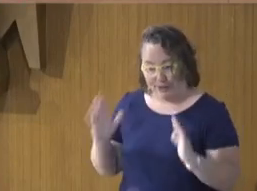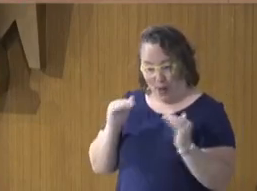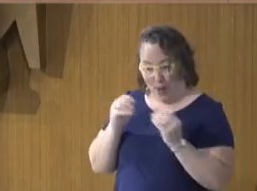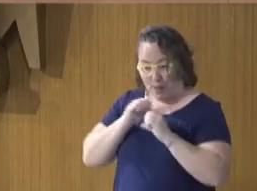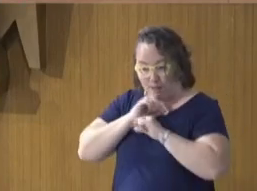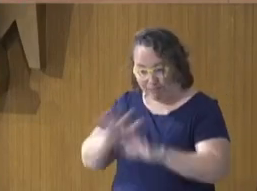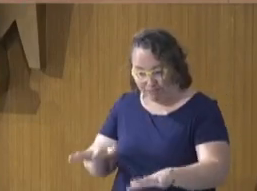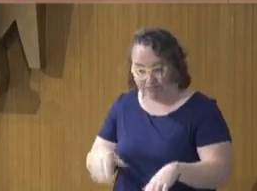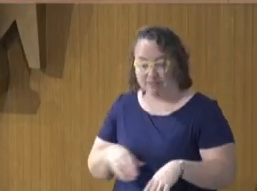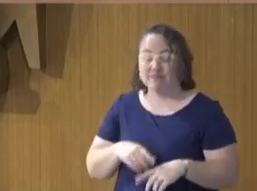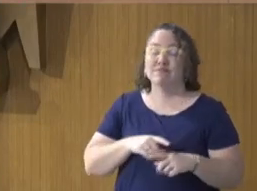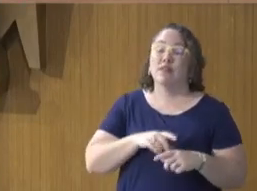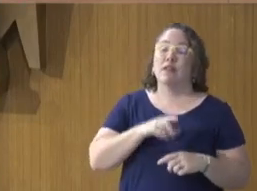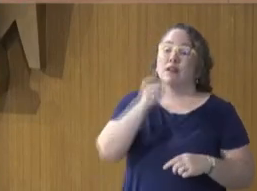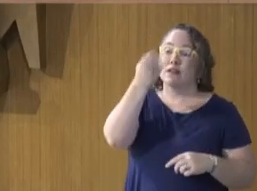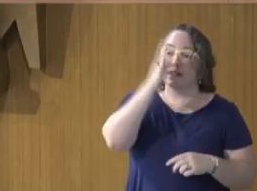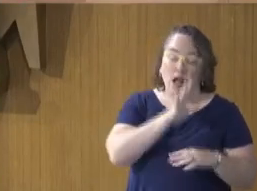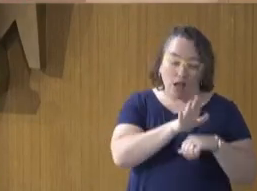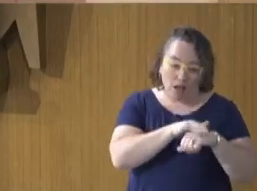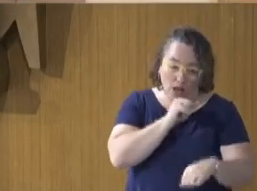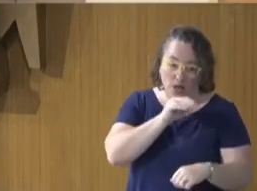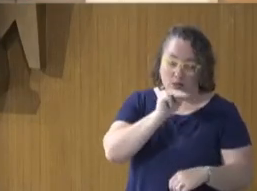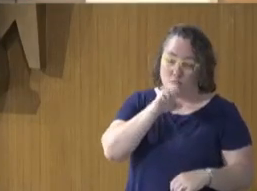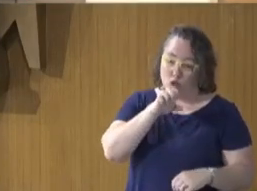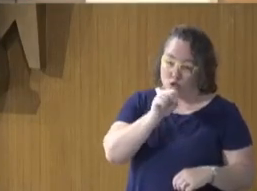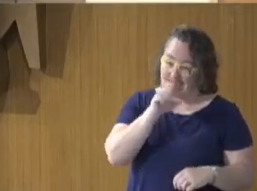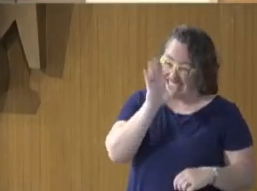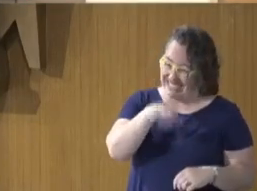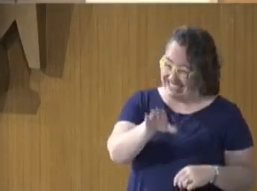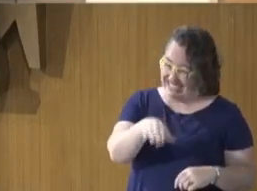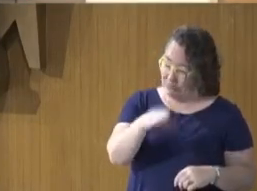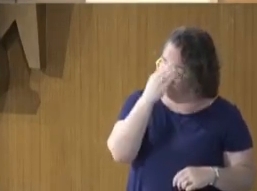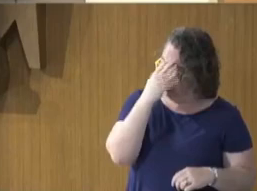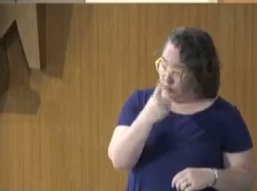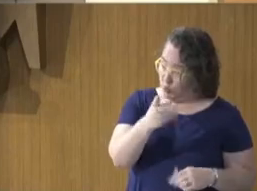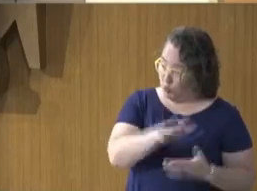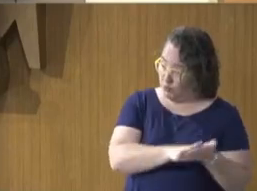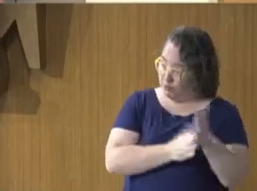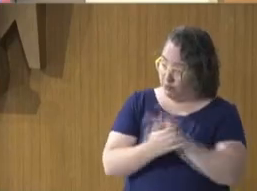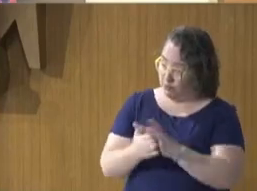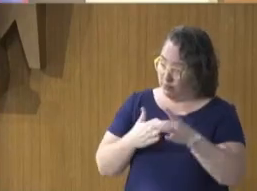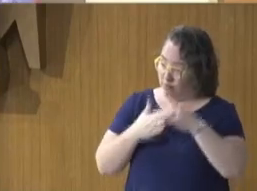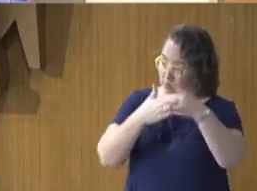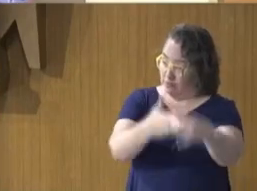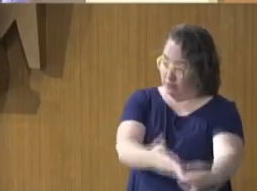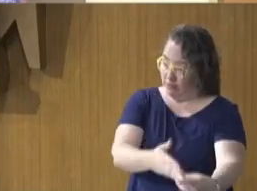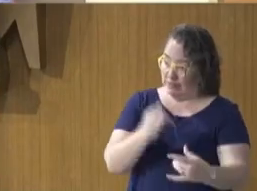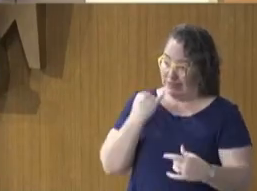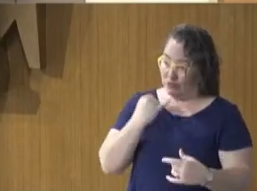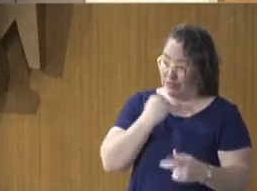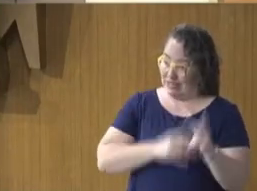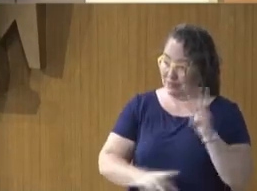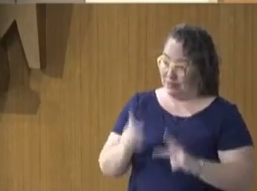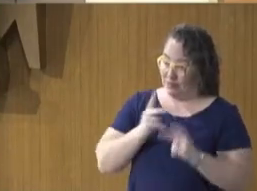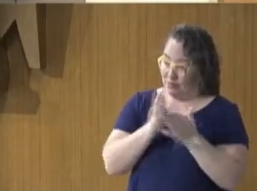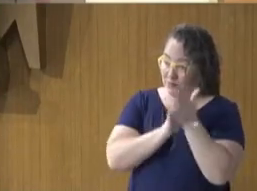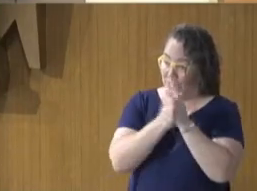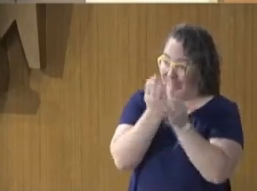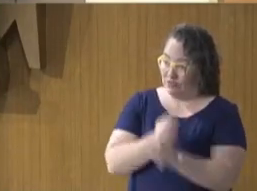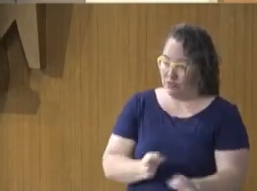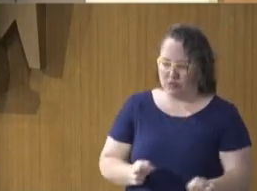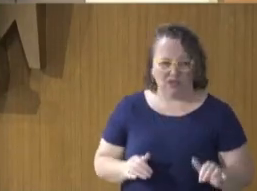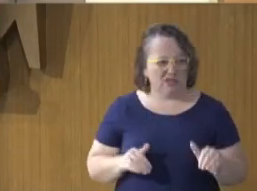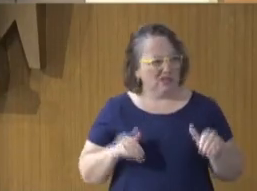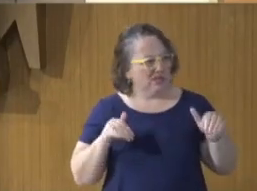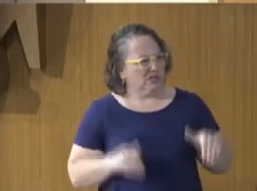God comes to Moses in this burning bush and informs him that he will be taking part in God's great journey to freedom. And by